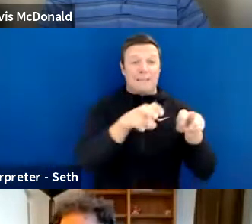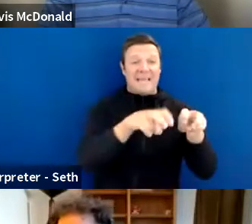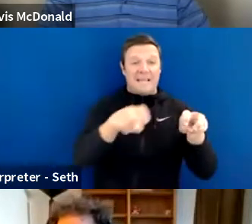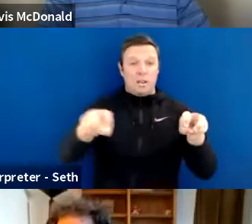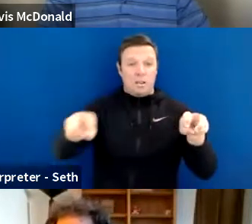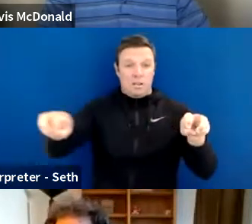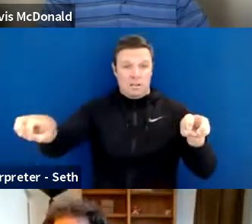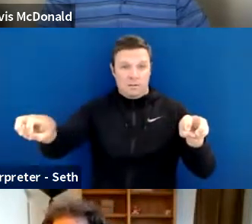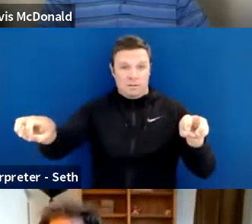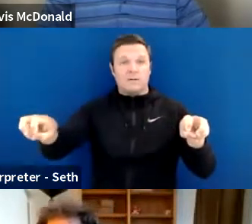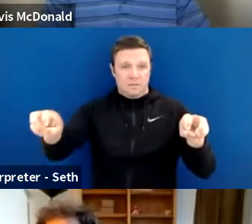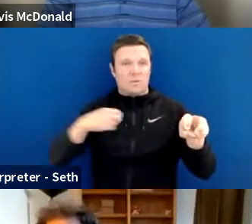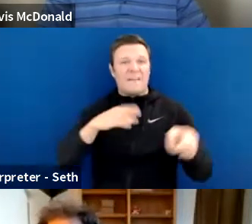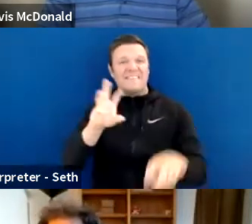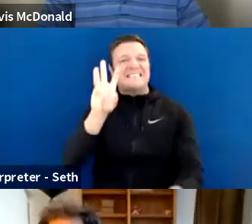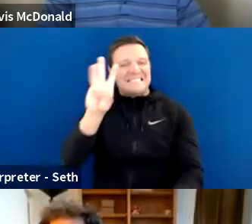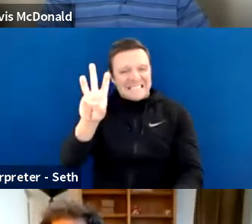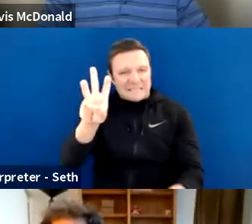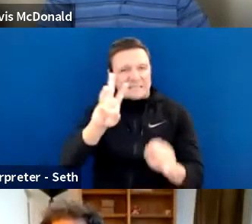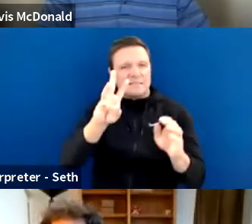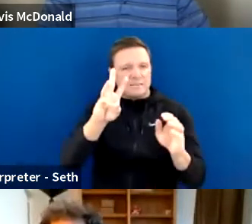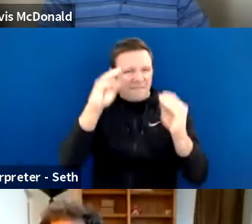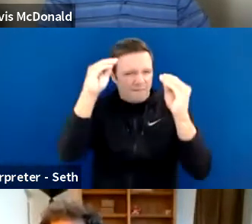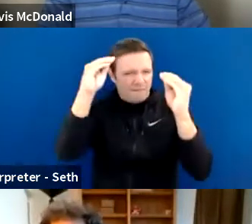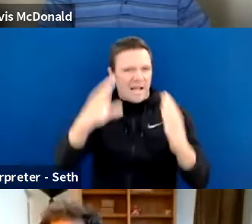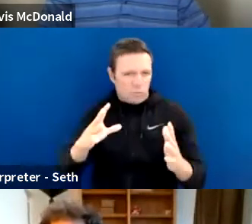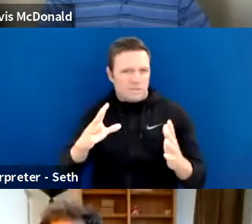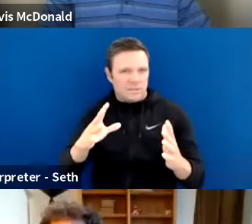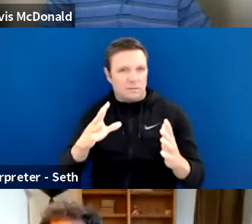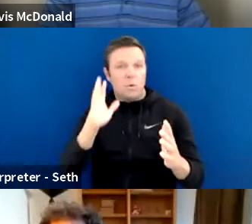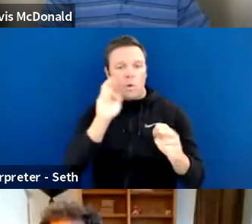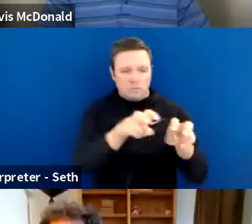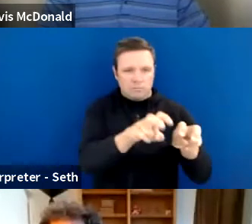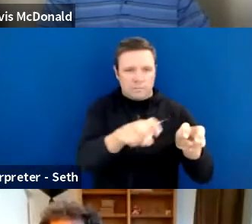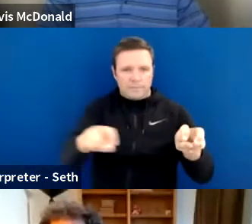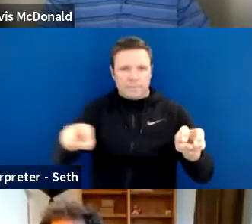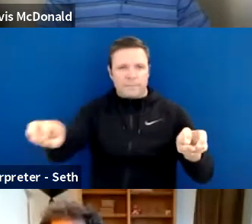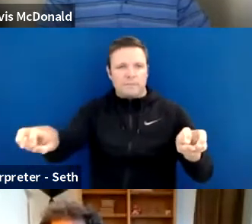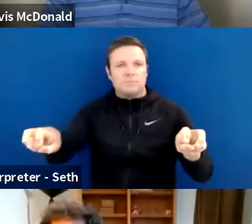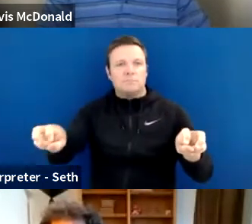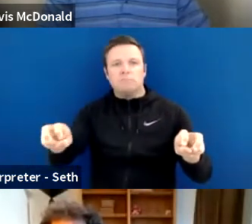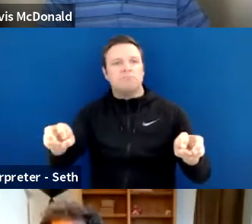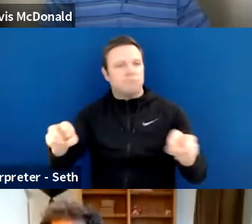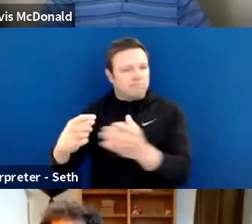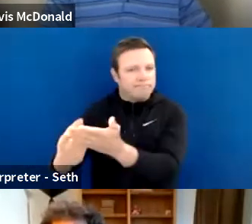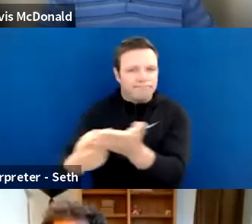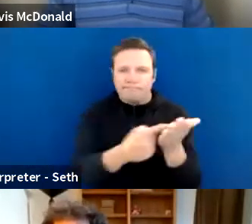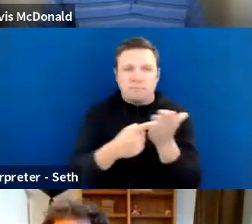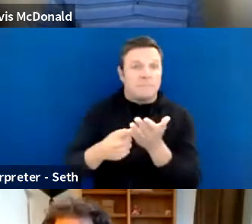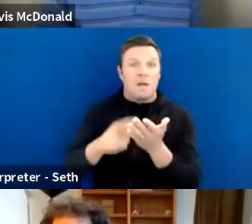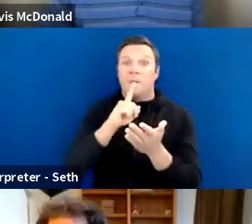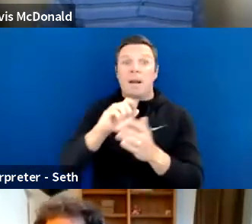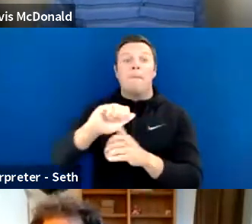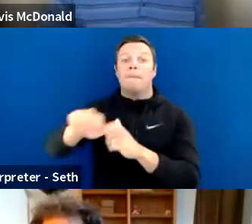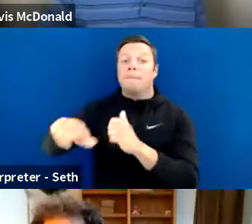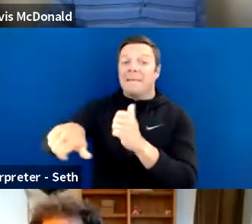are six faculty that are going to be on that panel, but just behind the